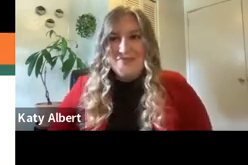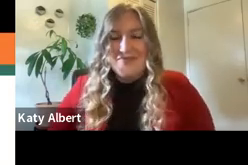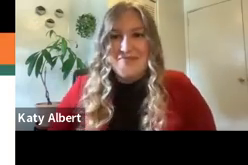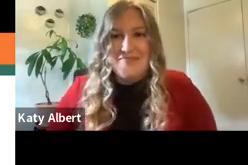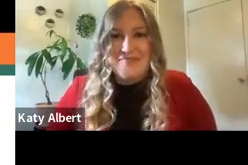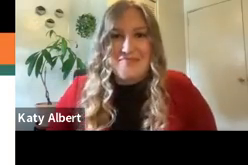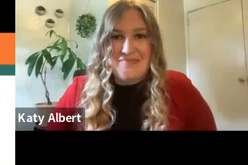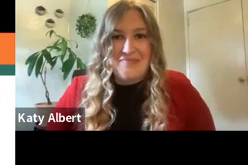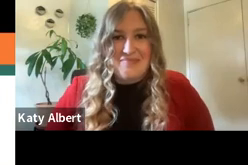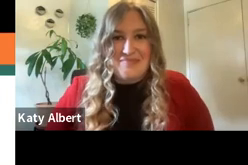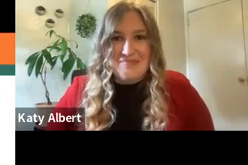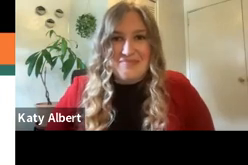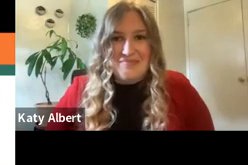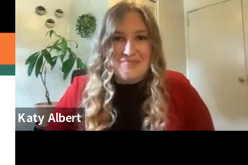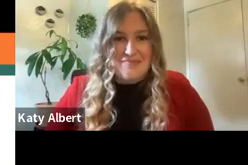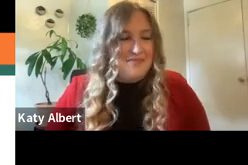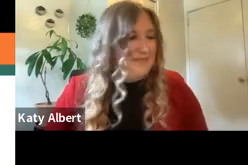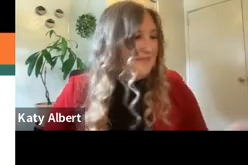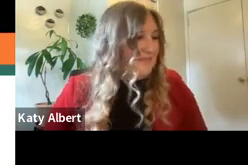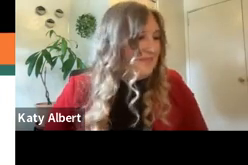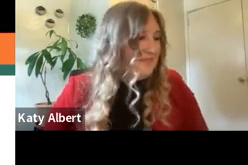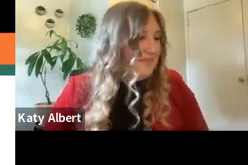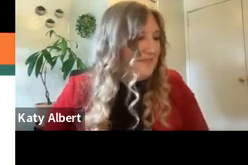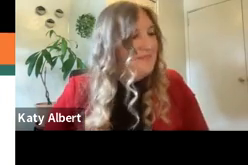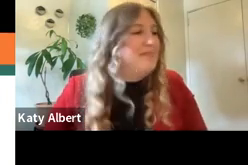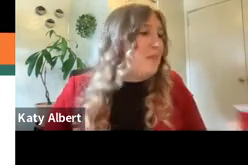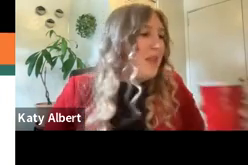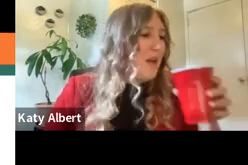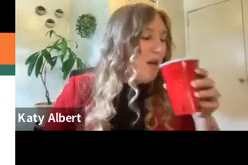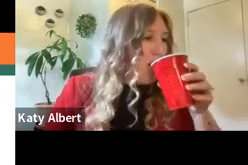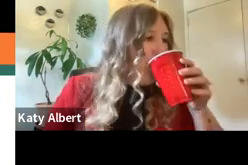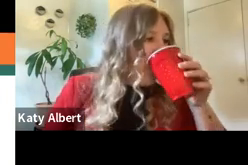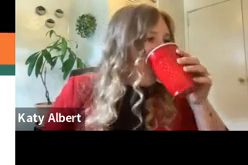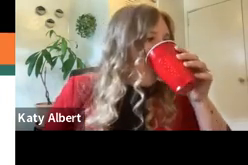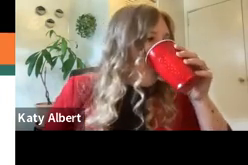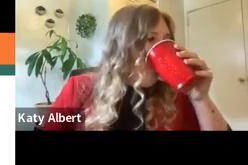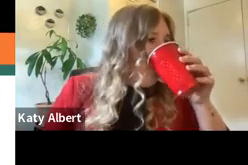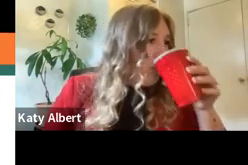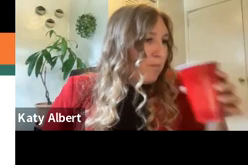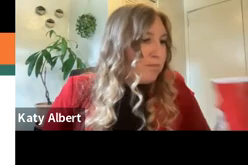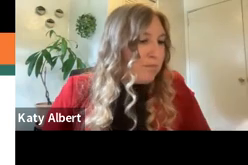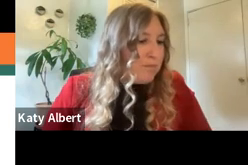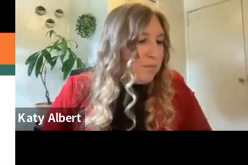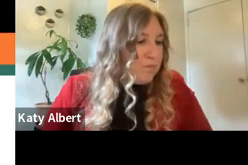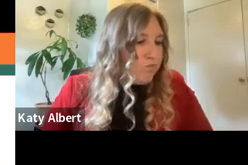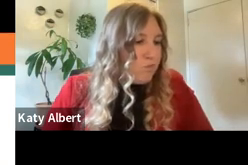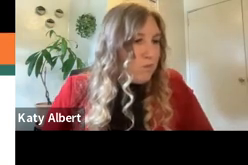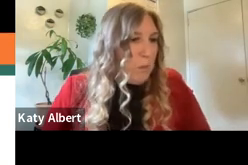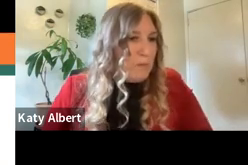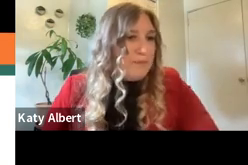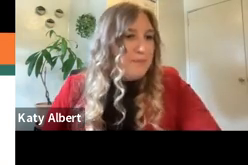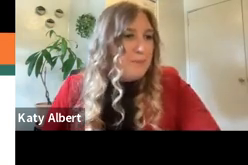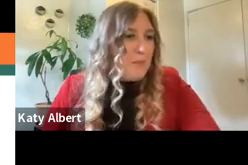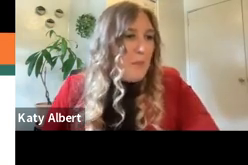Q&A portion. Just kidding, of course. As you know from the top of the call, Erin had to step away for some important